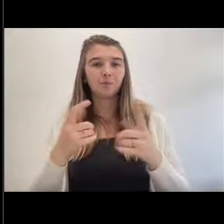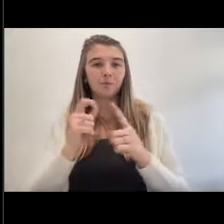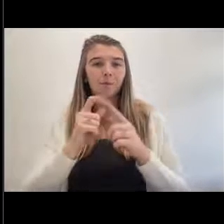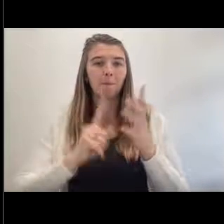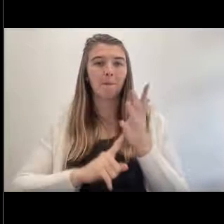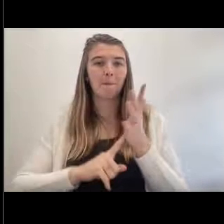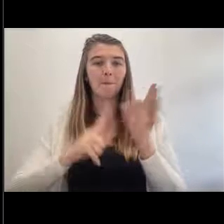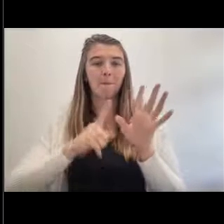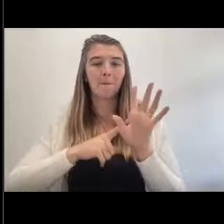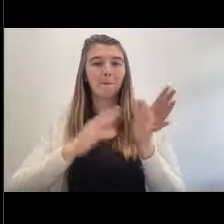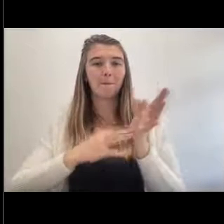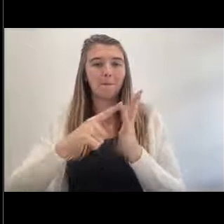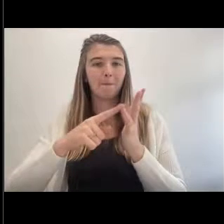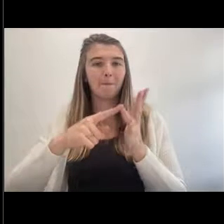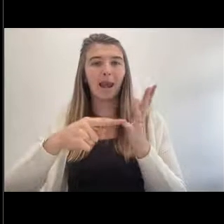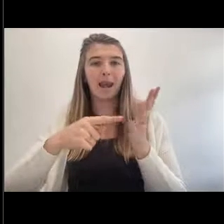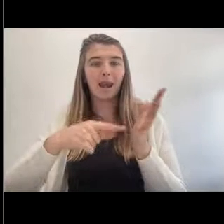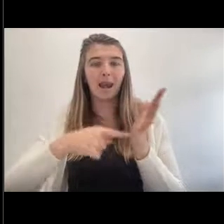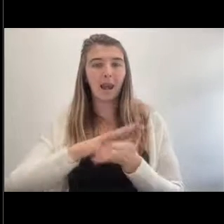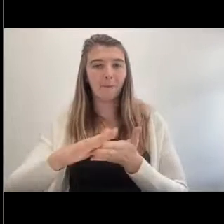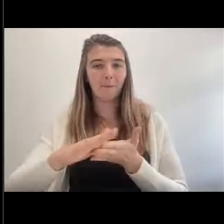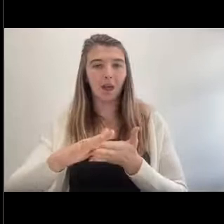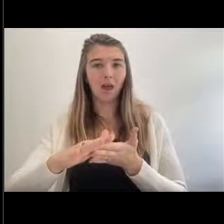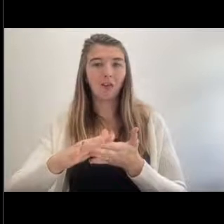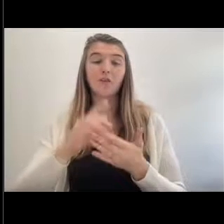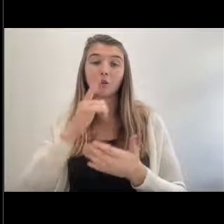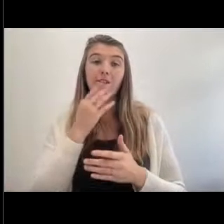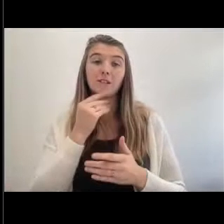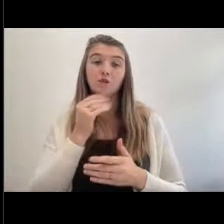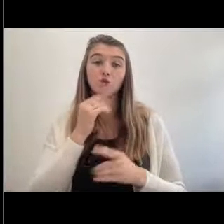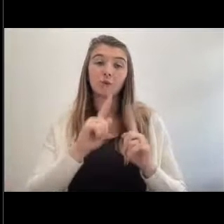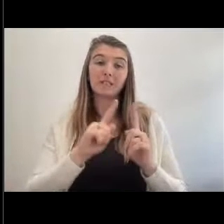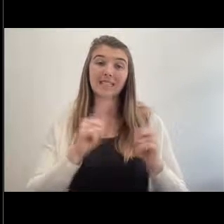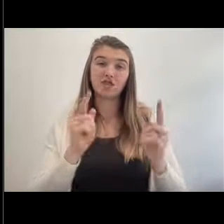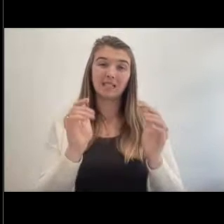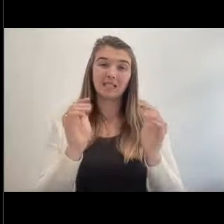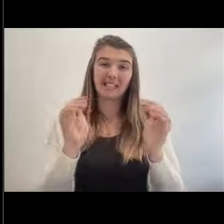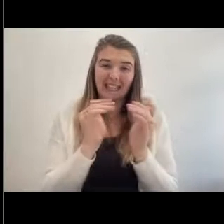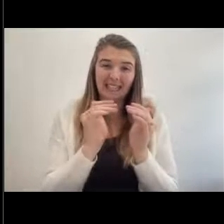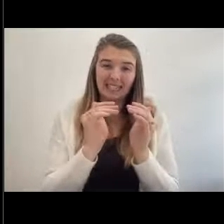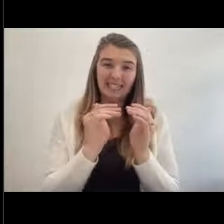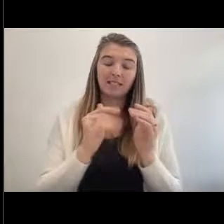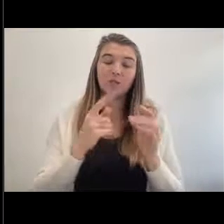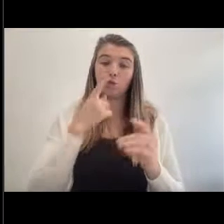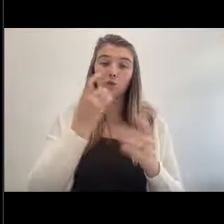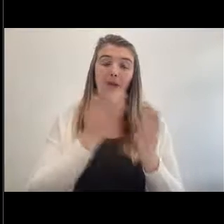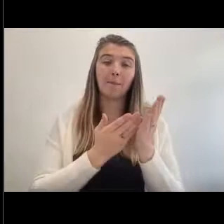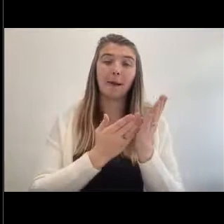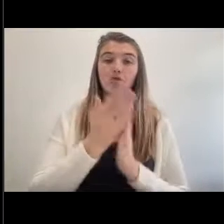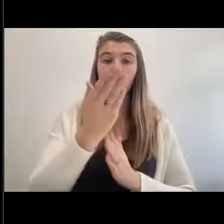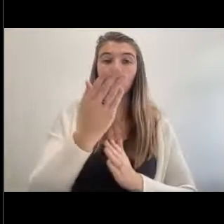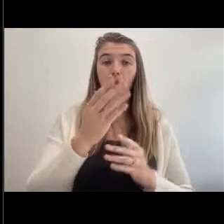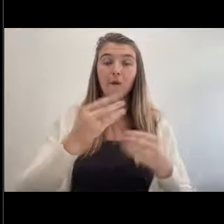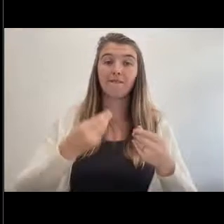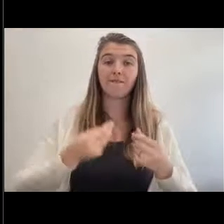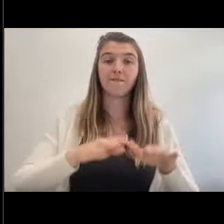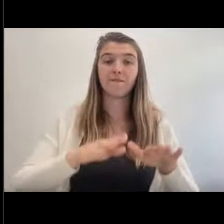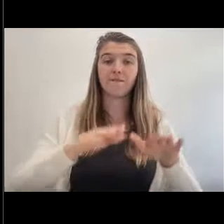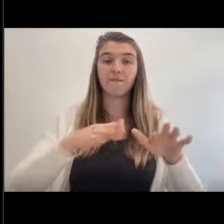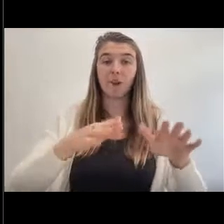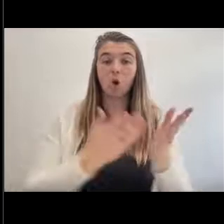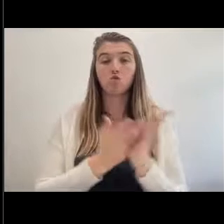can, using different densities, make the plastics float. So polyethylene and polypropylene, for example, float in water. But if you put